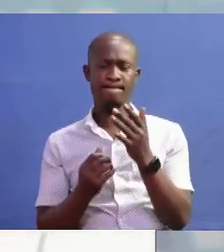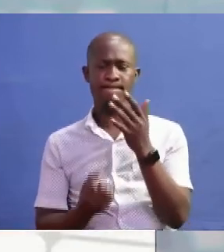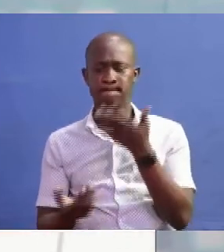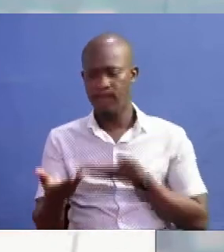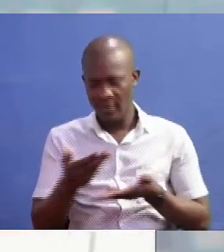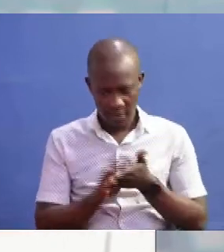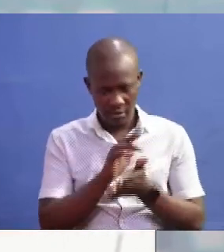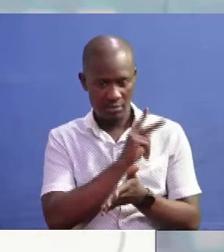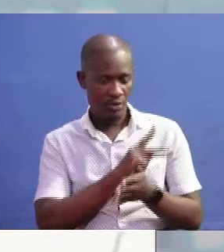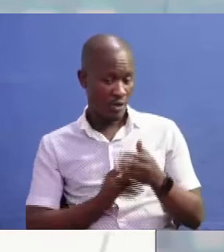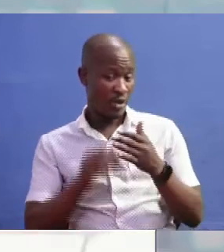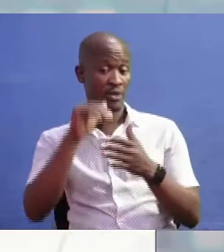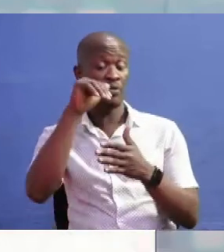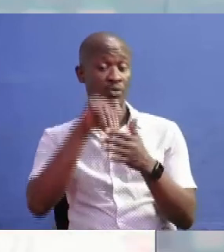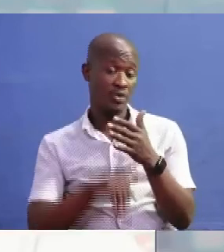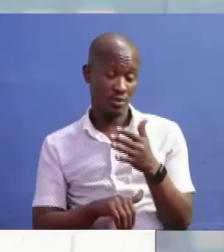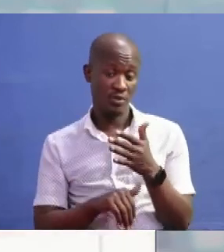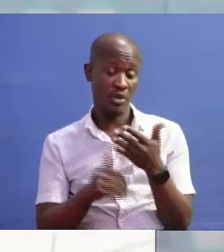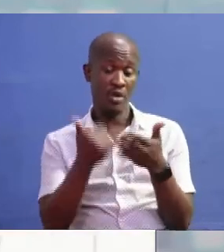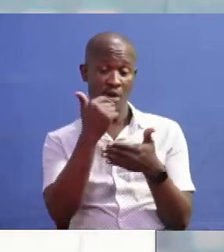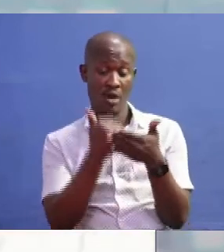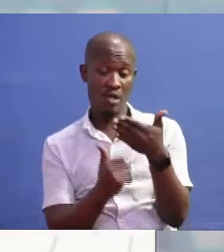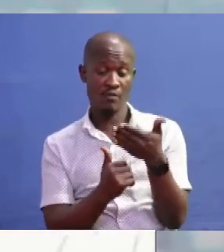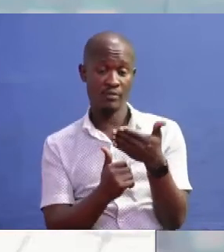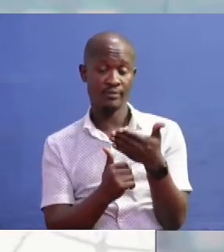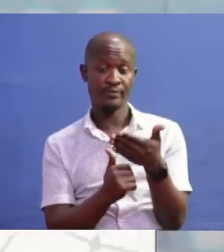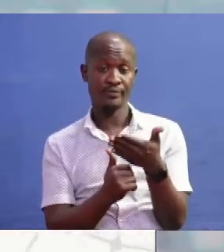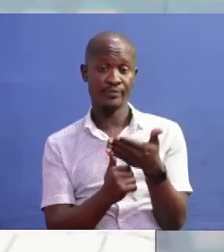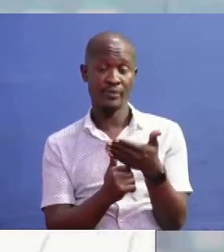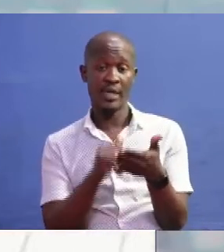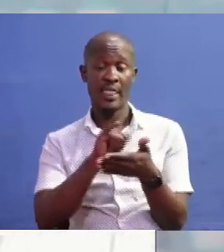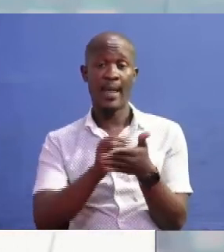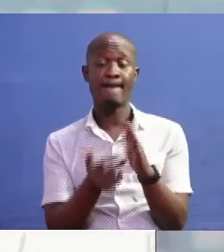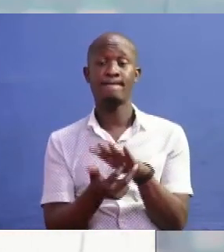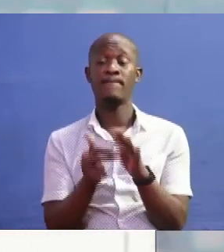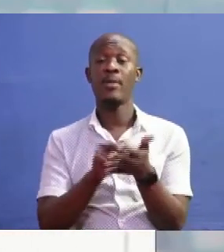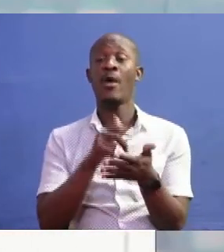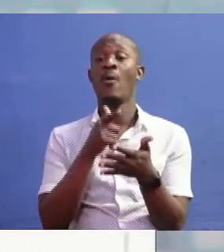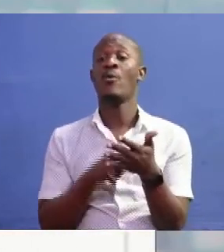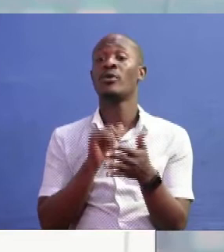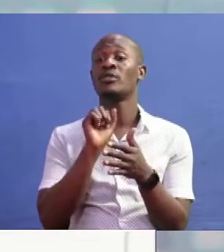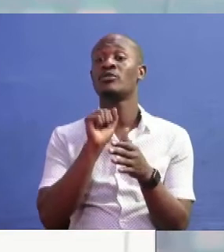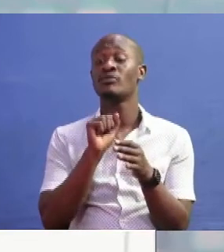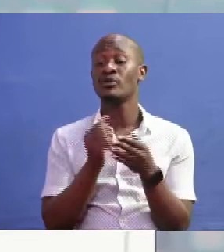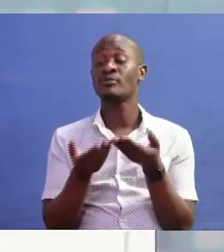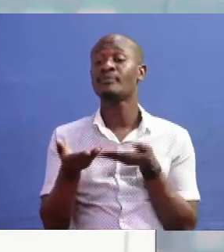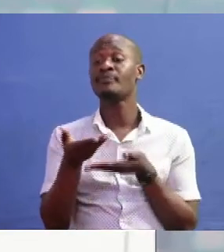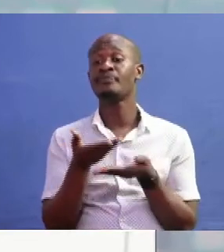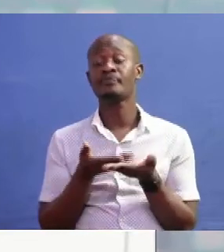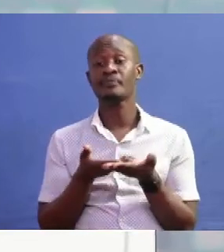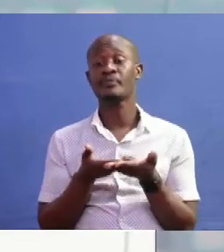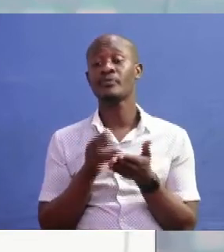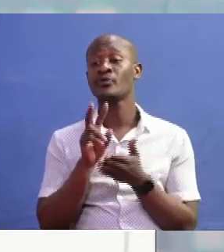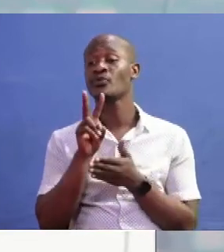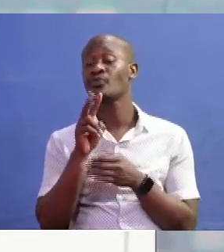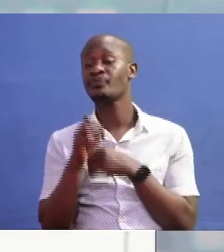purchasing power of individuals is reduced, that means what you were able to purchase maybe 2 years